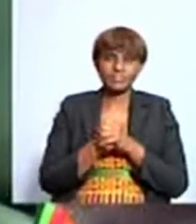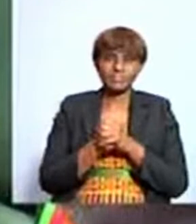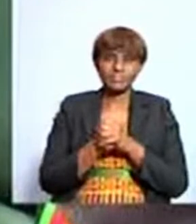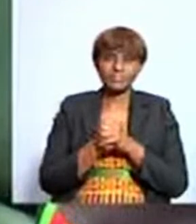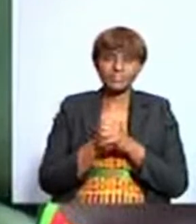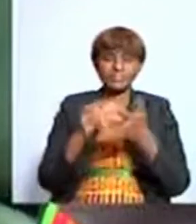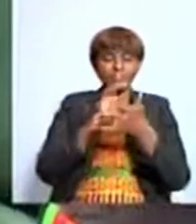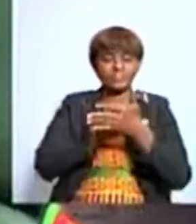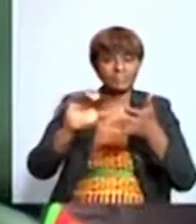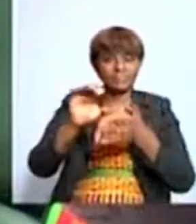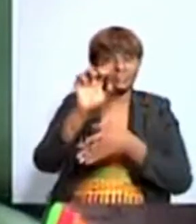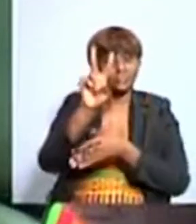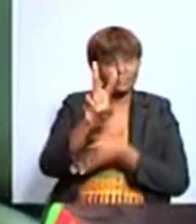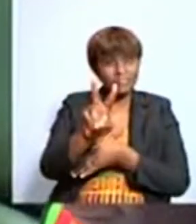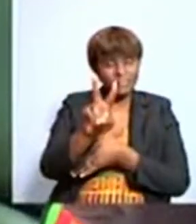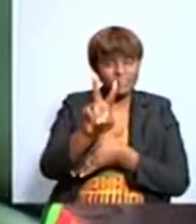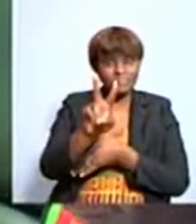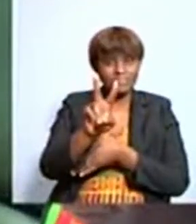Clause 2,